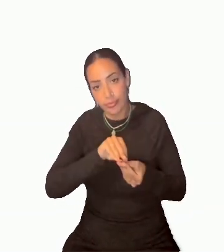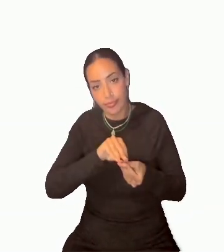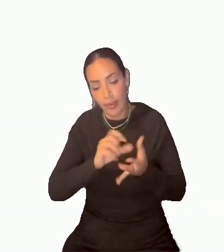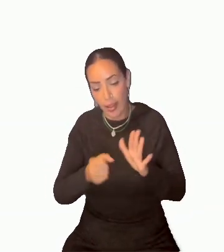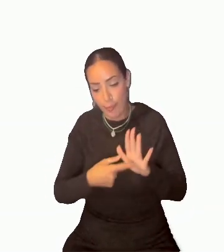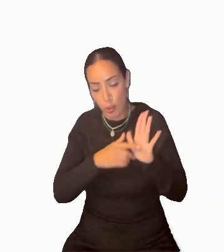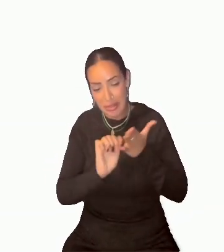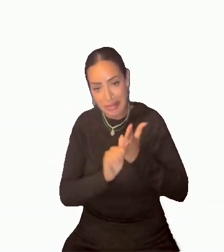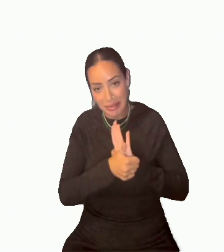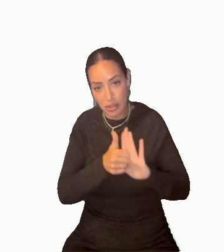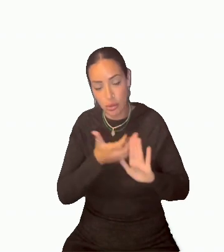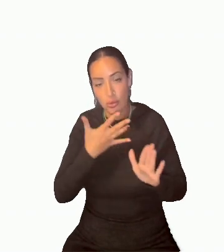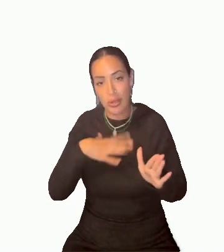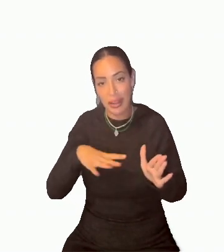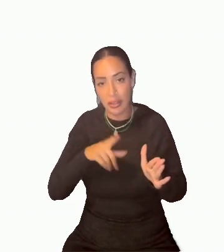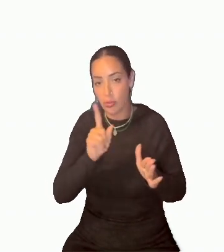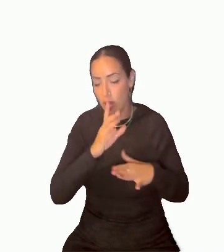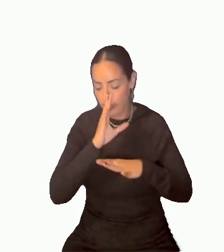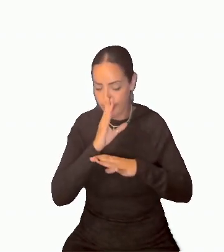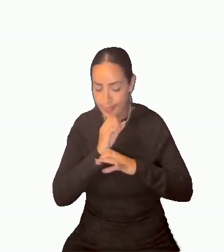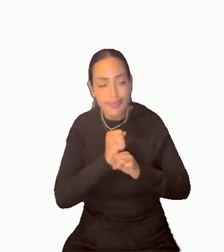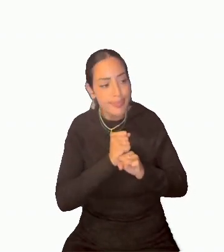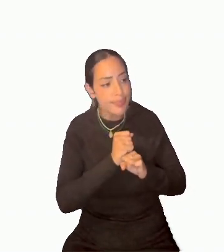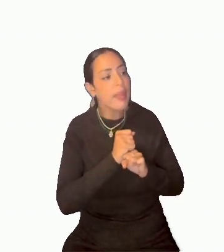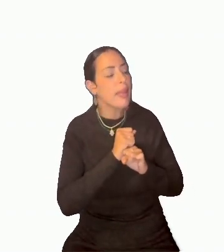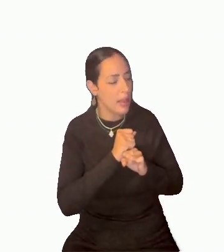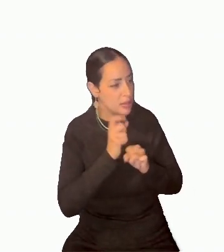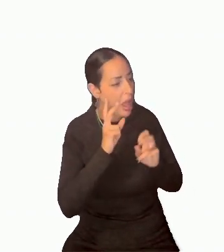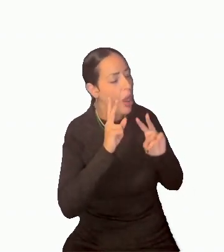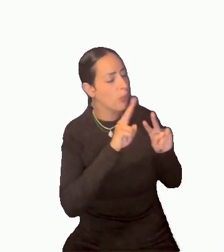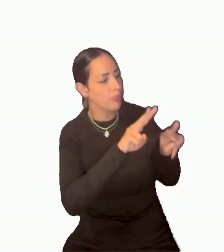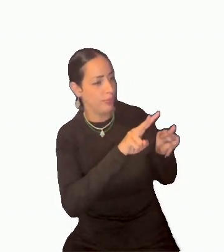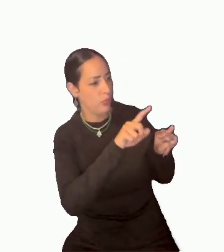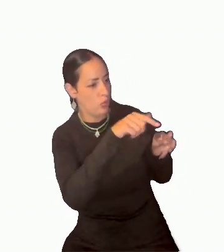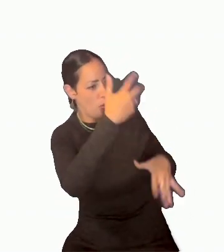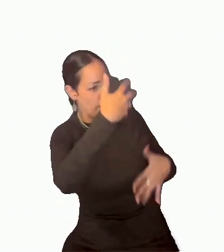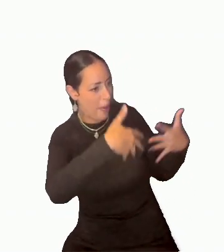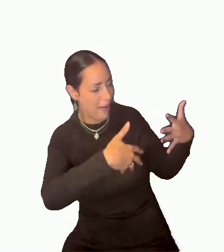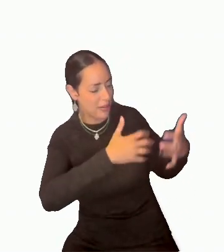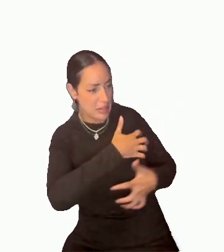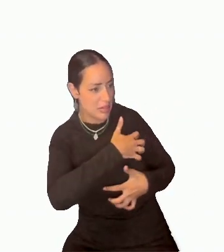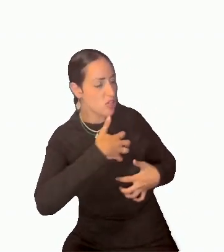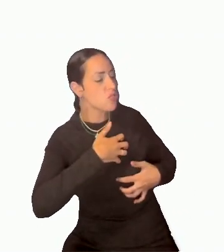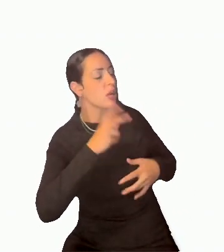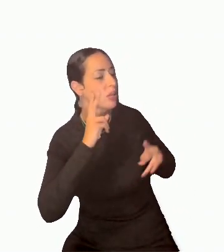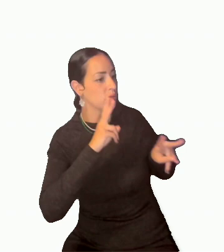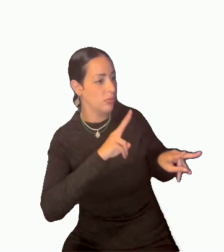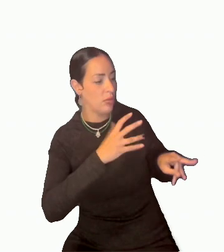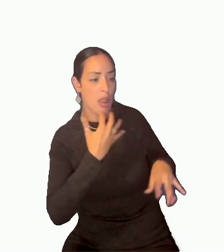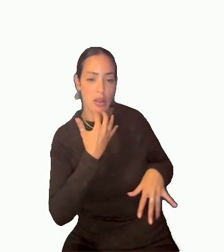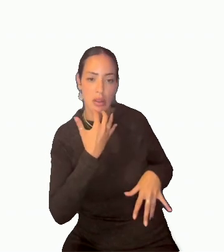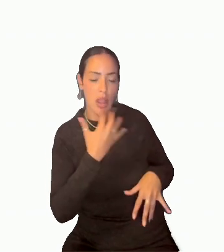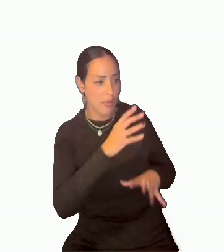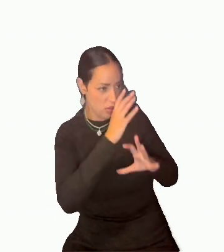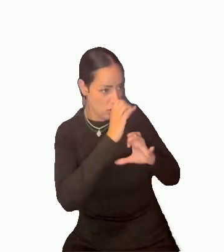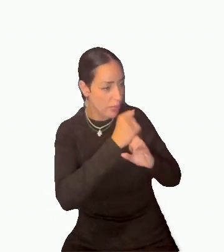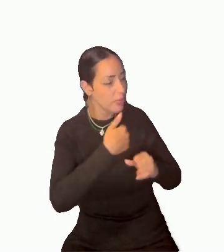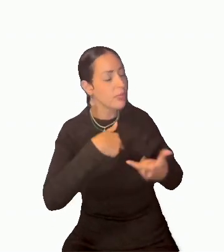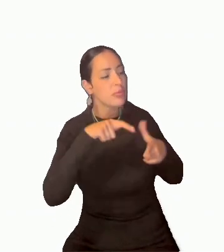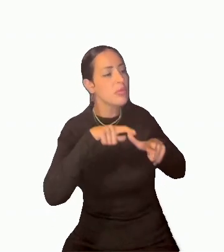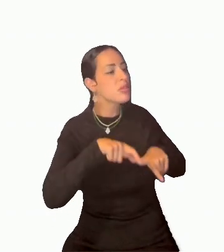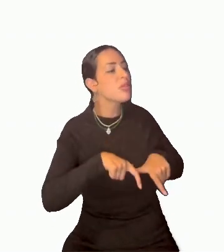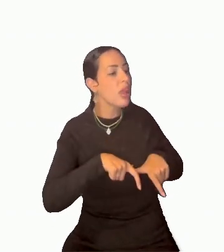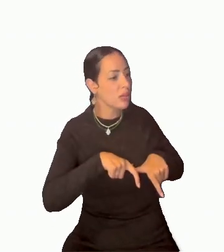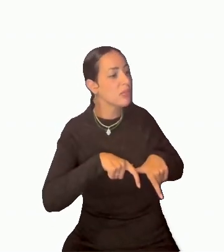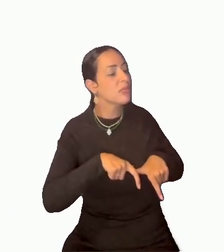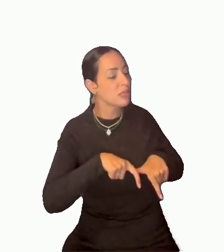key skills needed are the willingness to bear witness to pain and distress, the courage and commitment to stay present, the